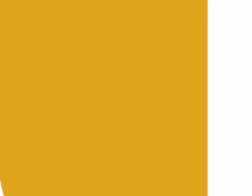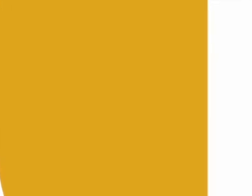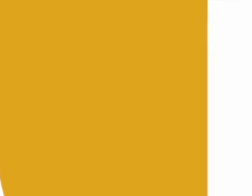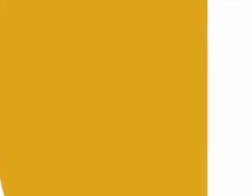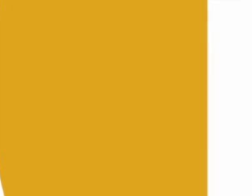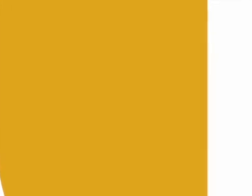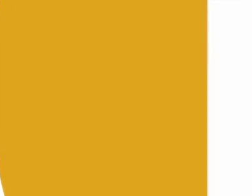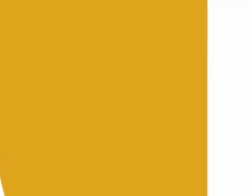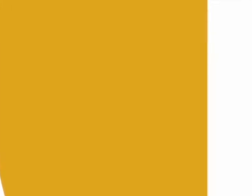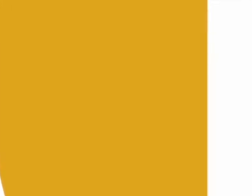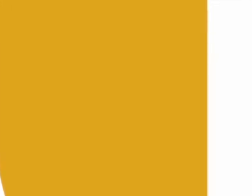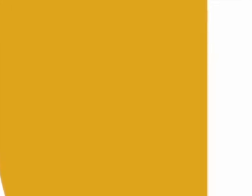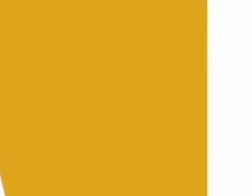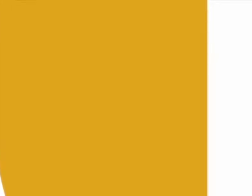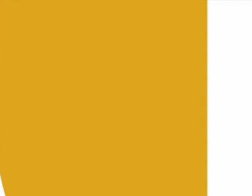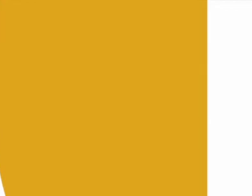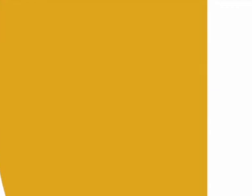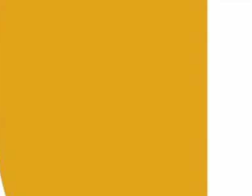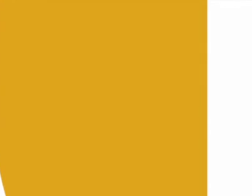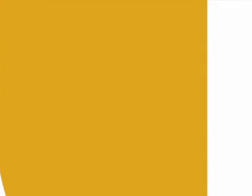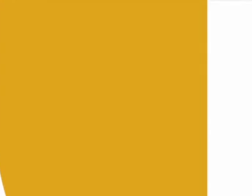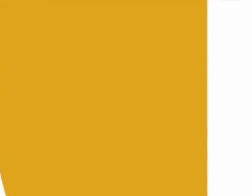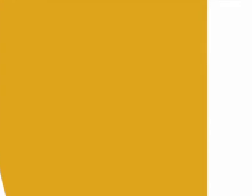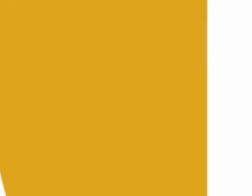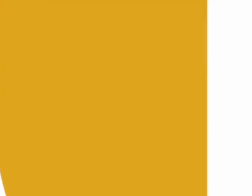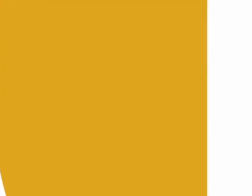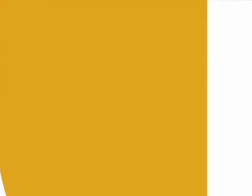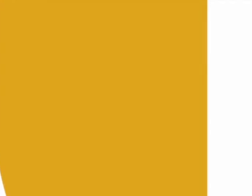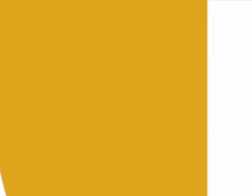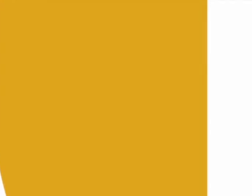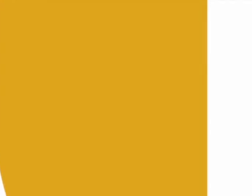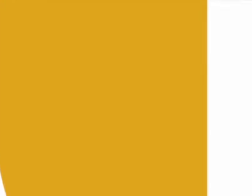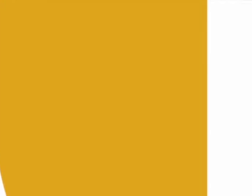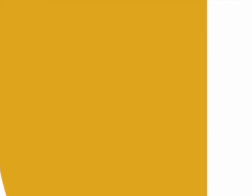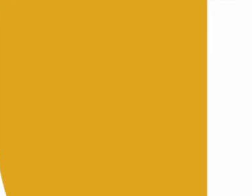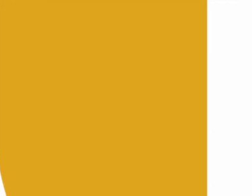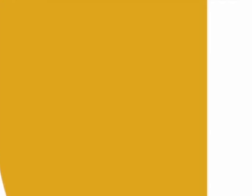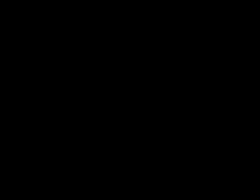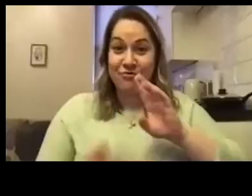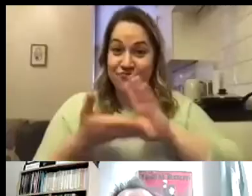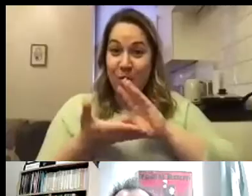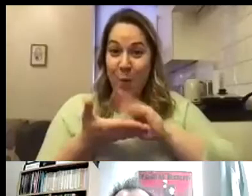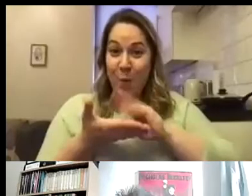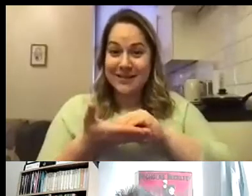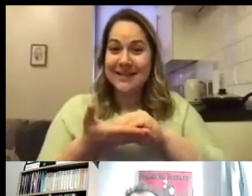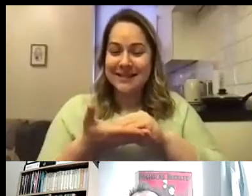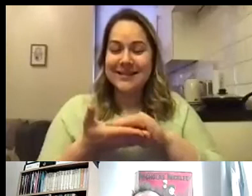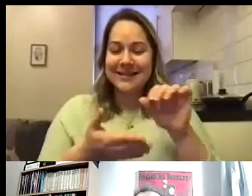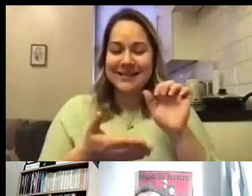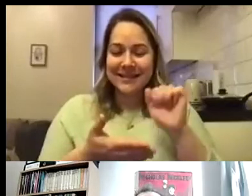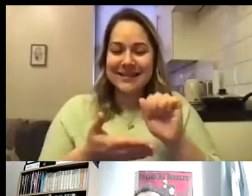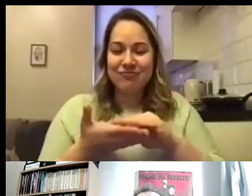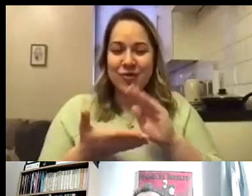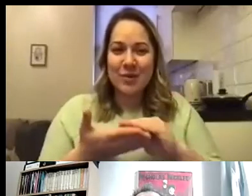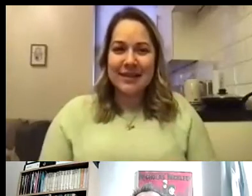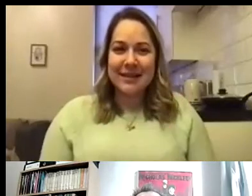mixed with these people, we had food carriers everywhere. So it was a bit of a new population, you know, in the streets. And that's exactly what I'm going to see.